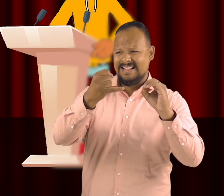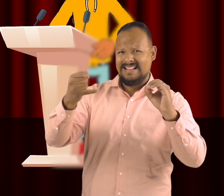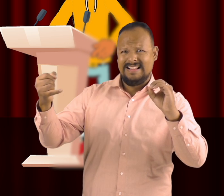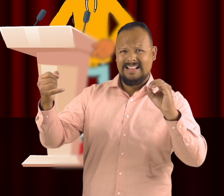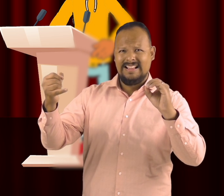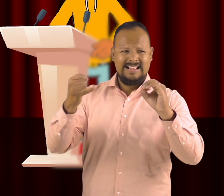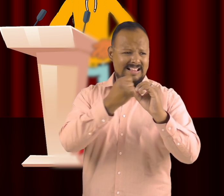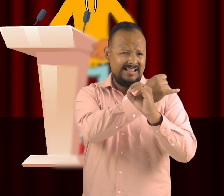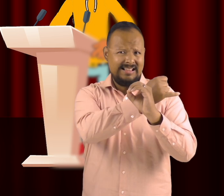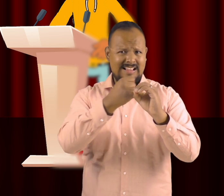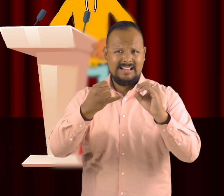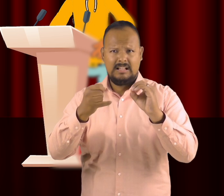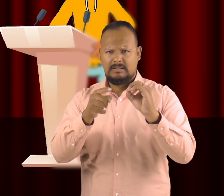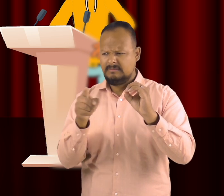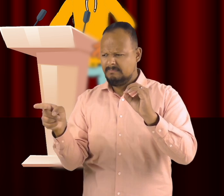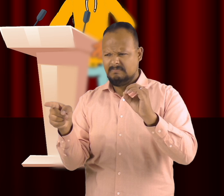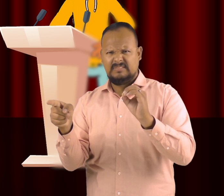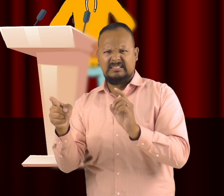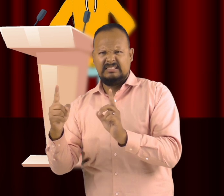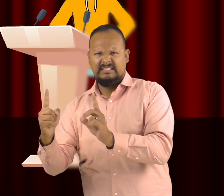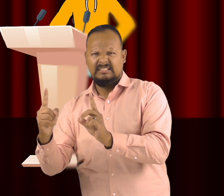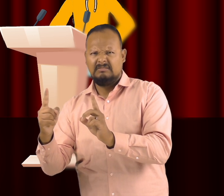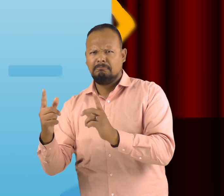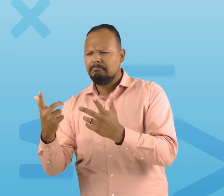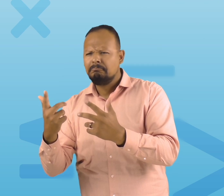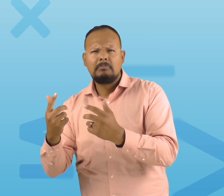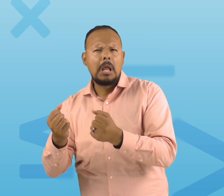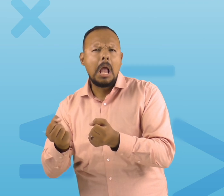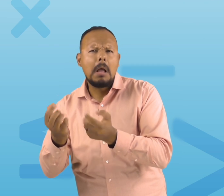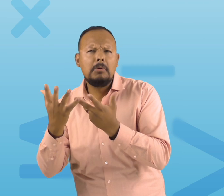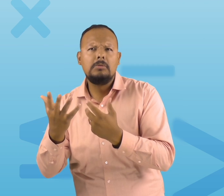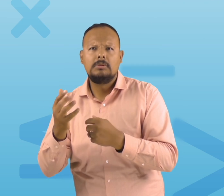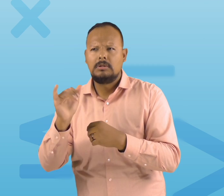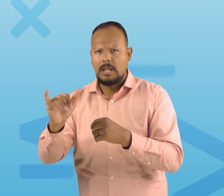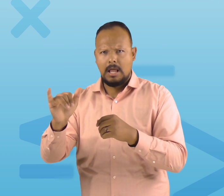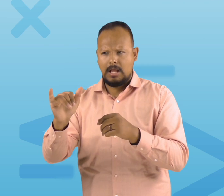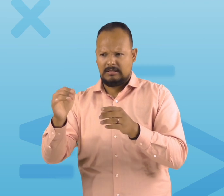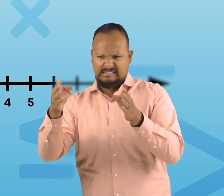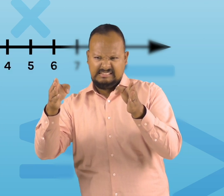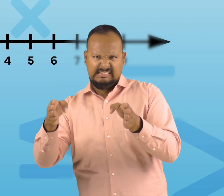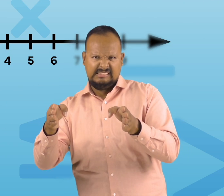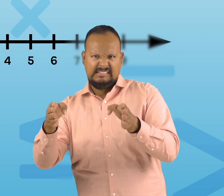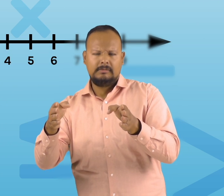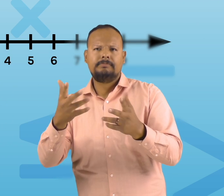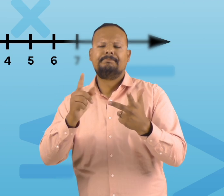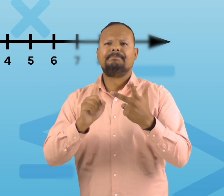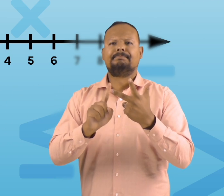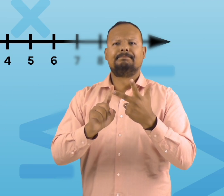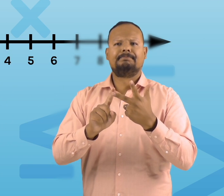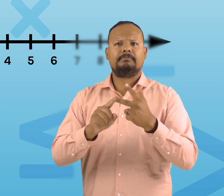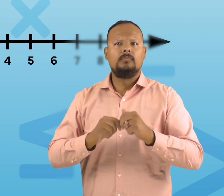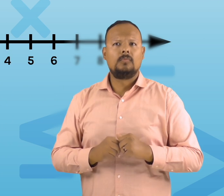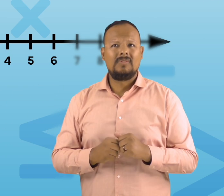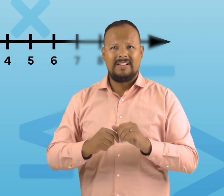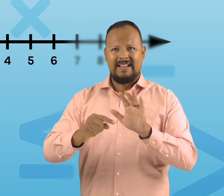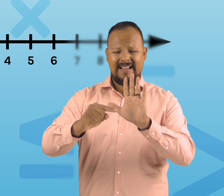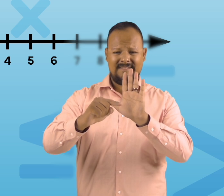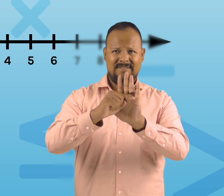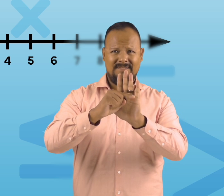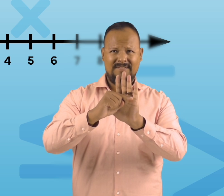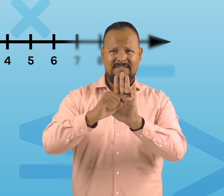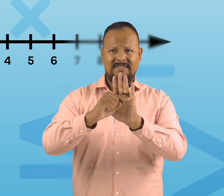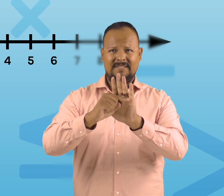value bars is very important. Let's try an example. If you were to figure out the absolute